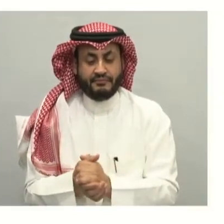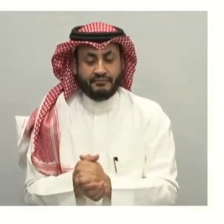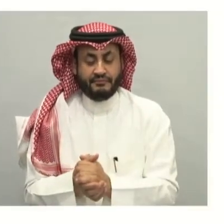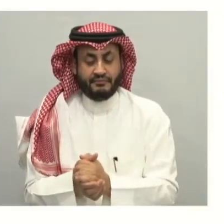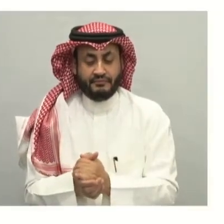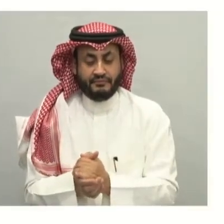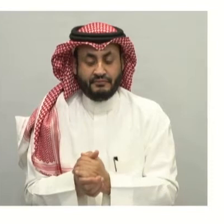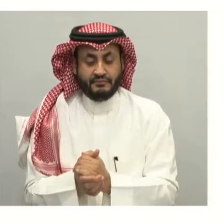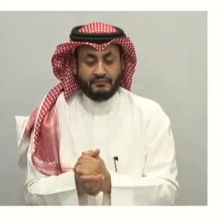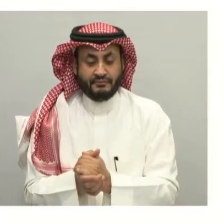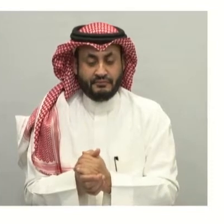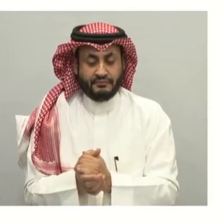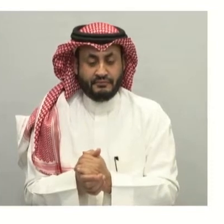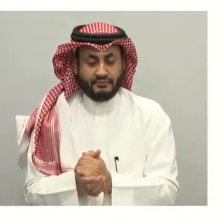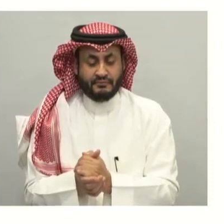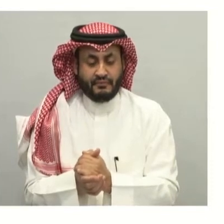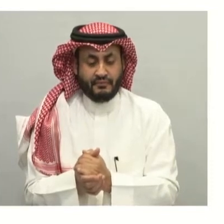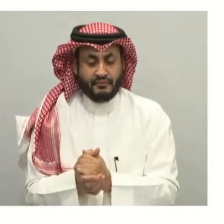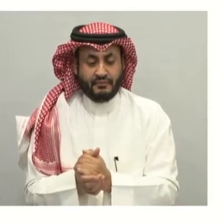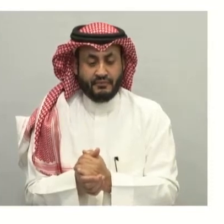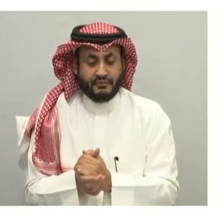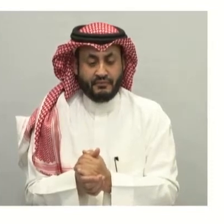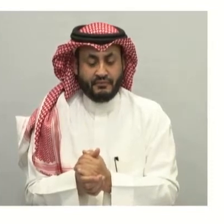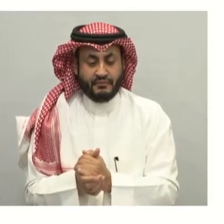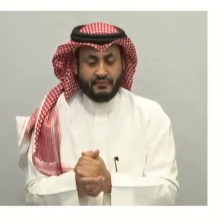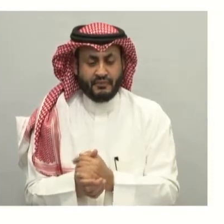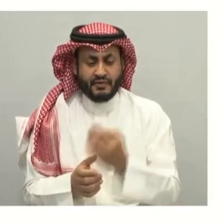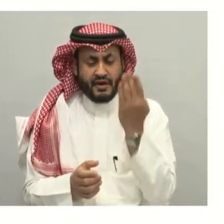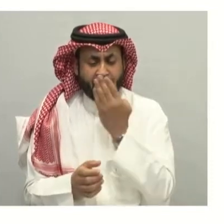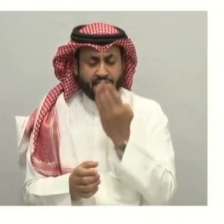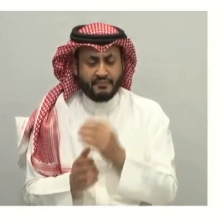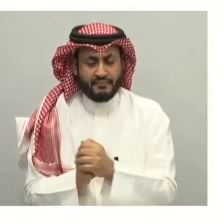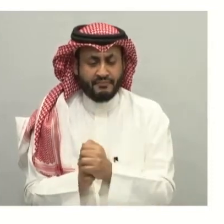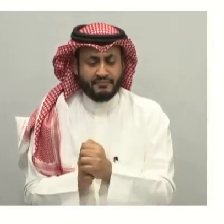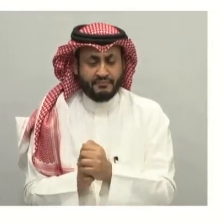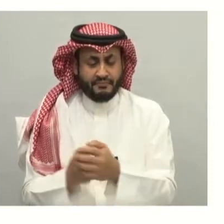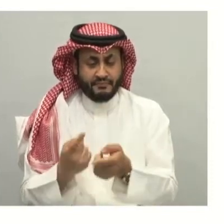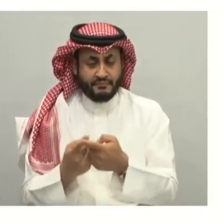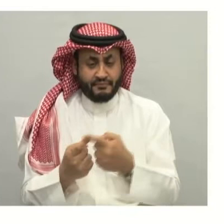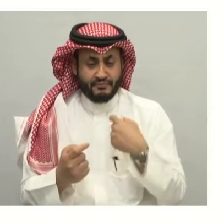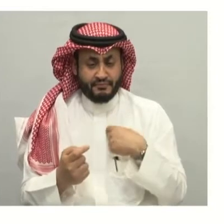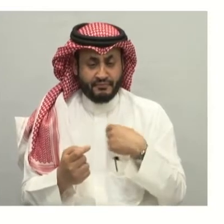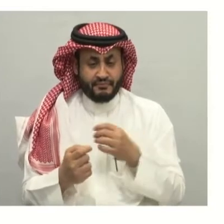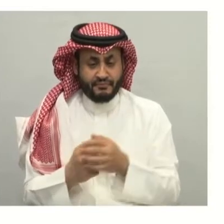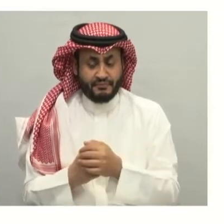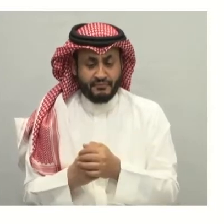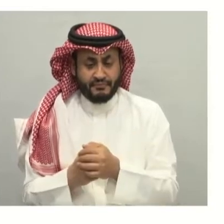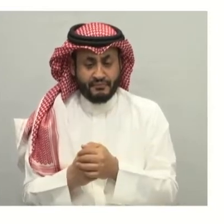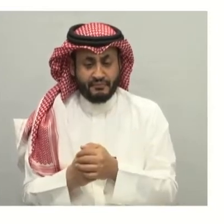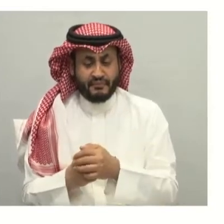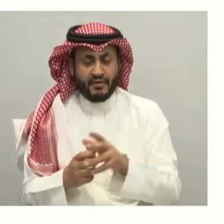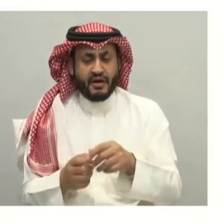at the pictures together. Here we have, let's read the words. White, wit,